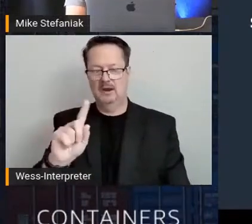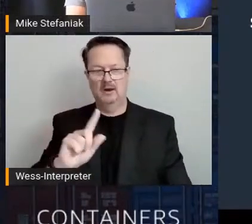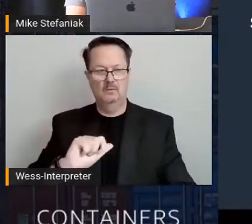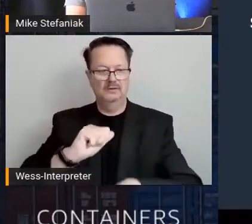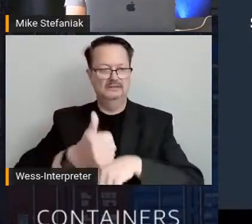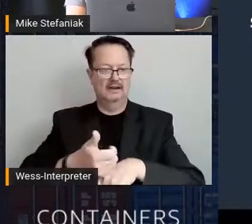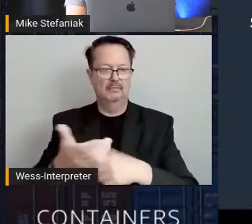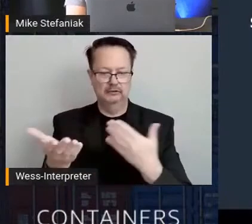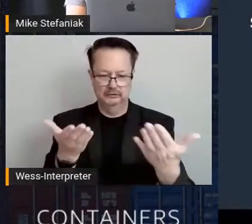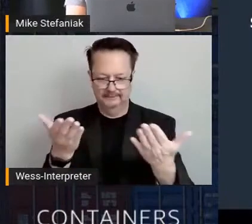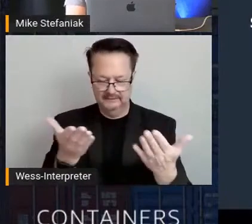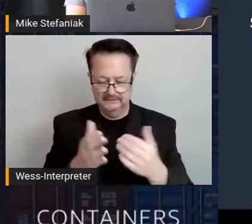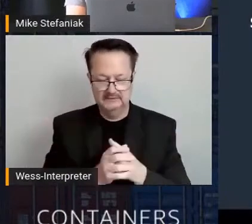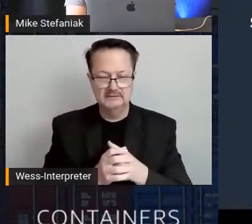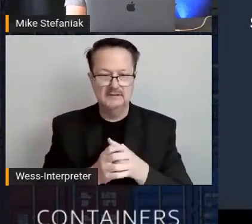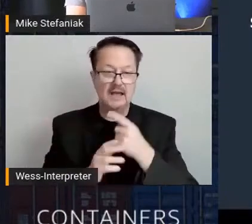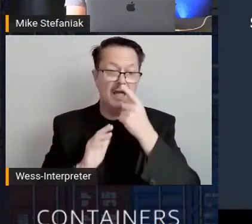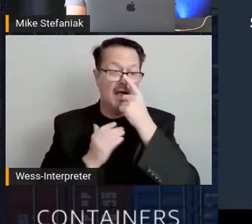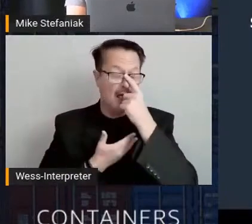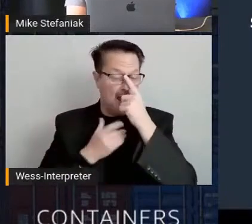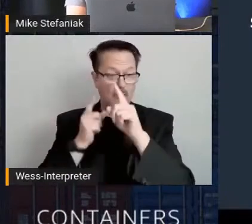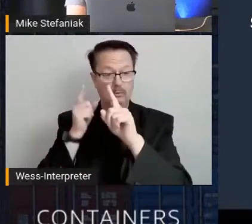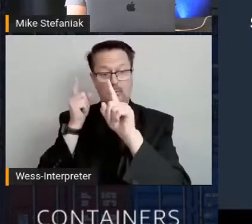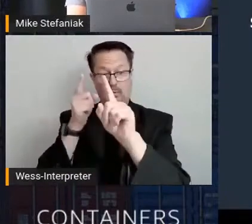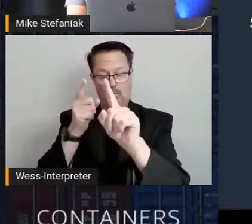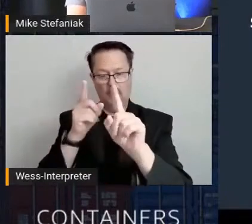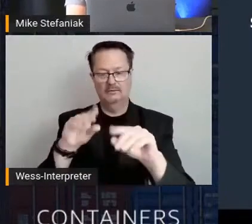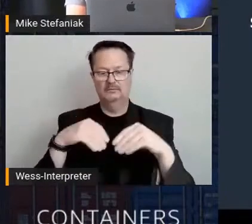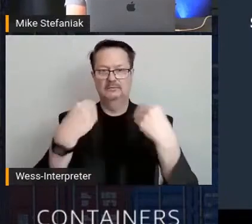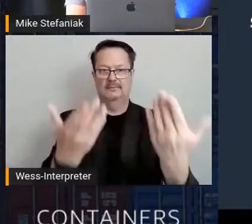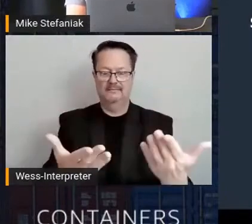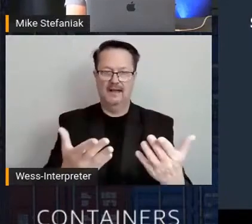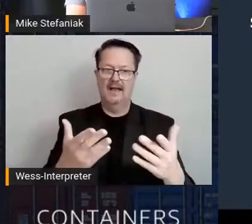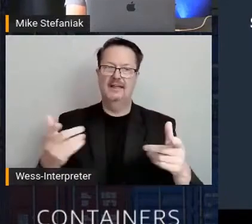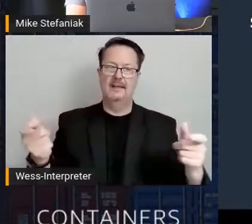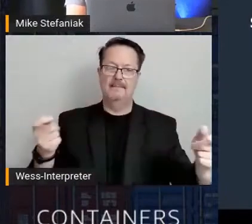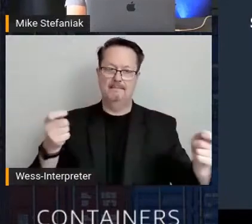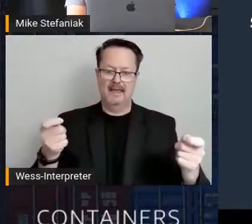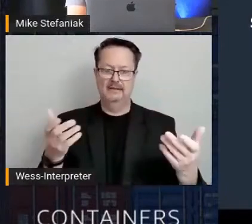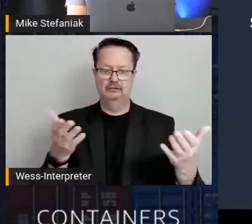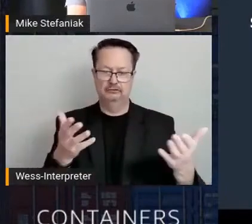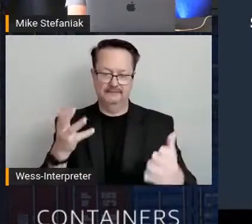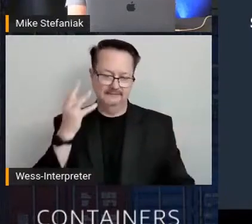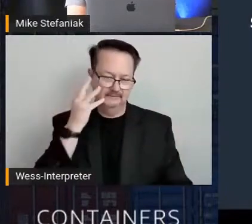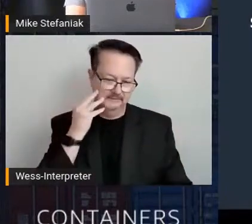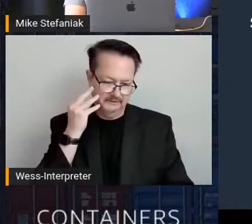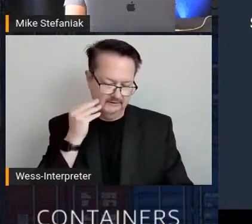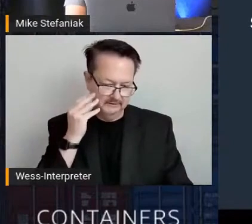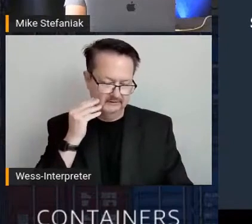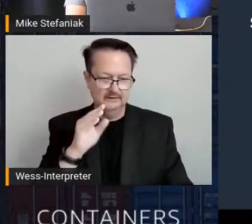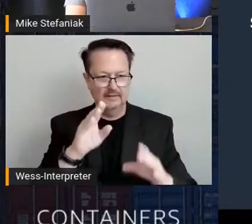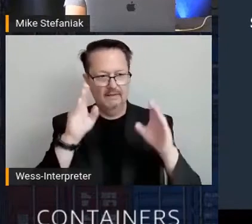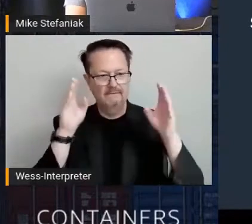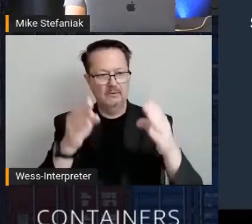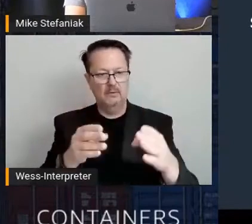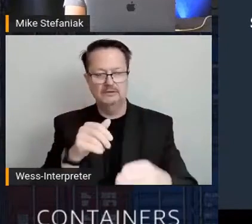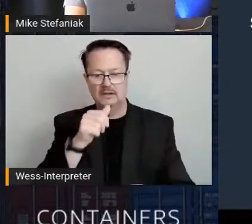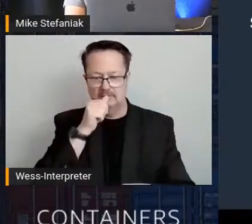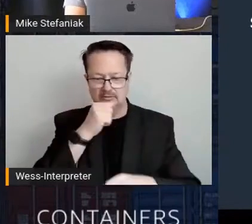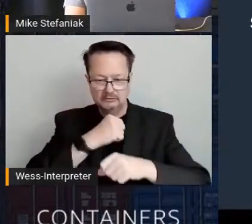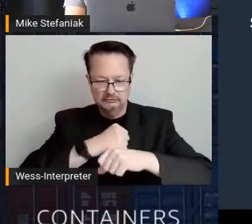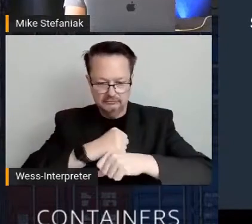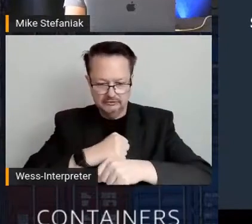the service. Our goal was to provide a managed service experience that focused on security